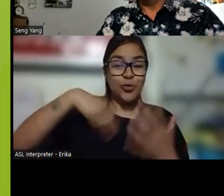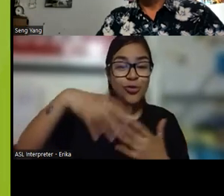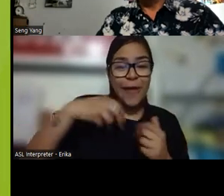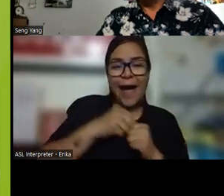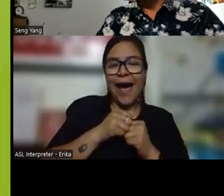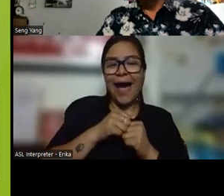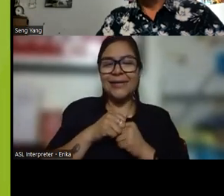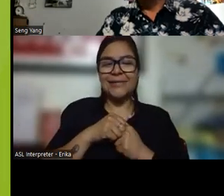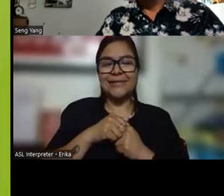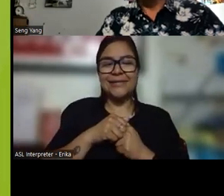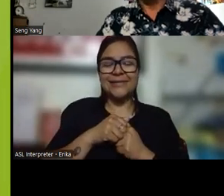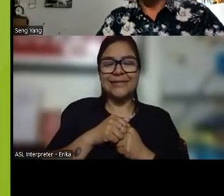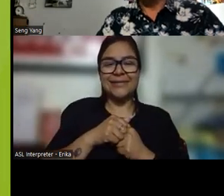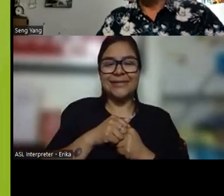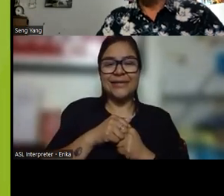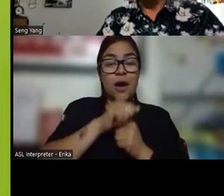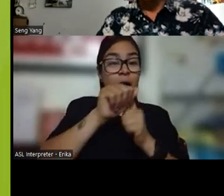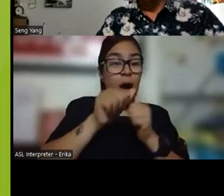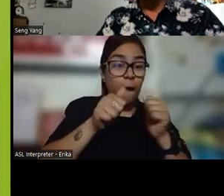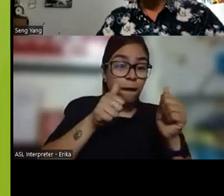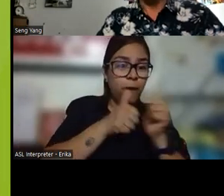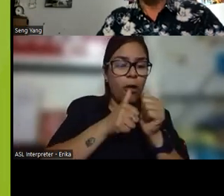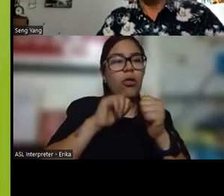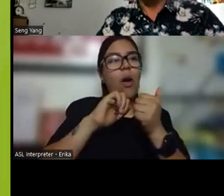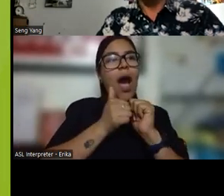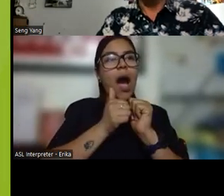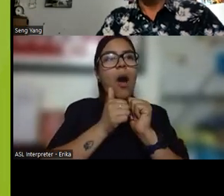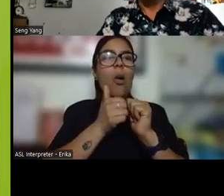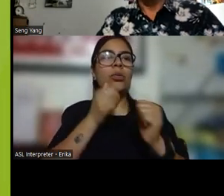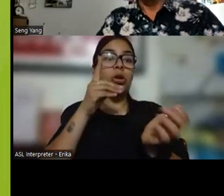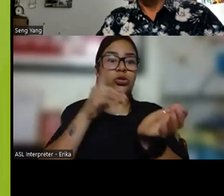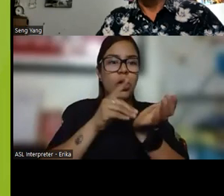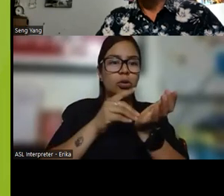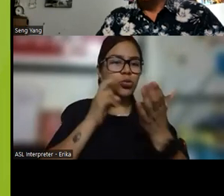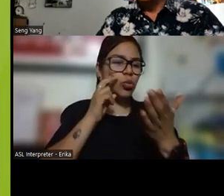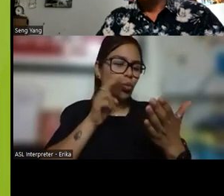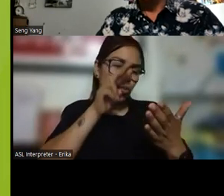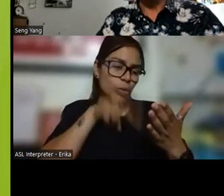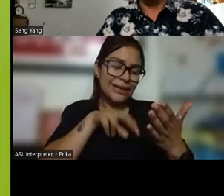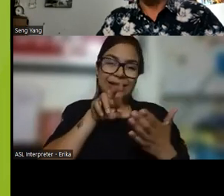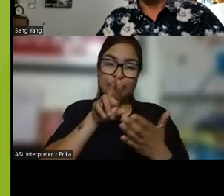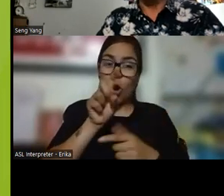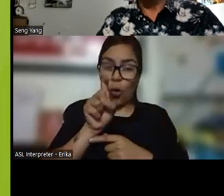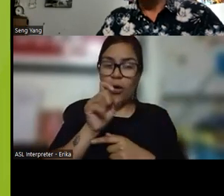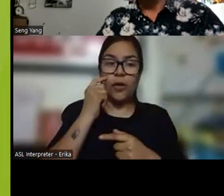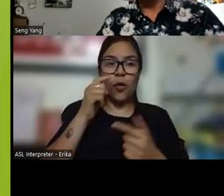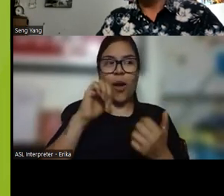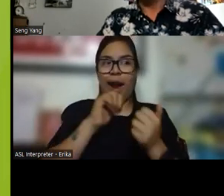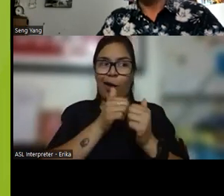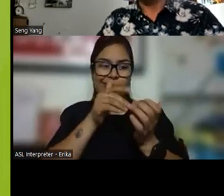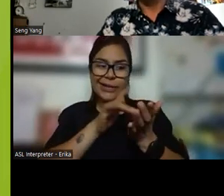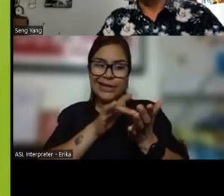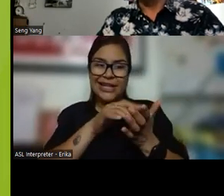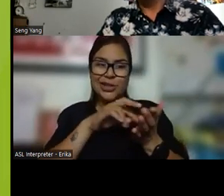to, follow the doctor prescription and follow the, the medication, because for the elderly,